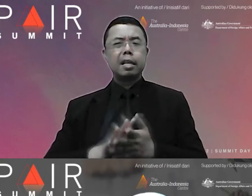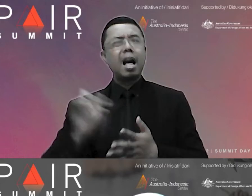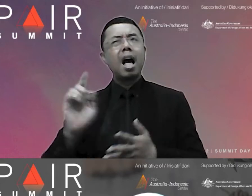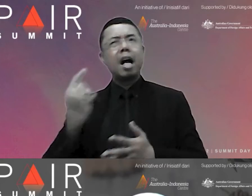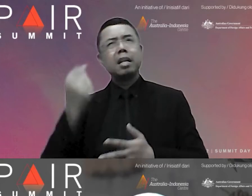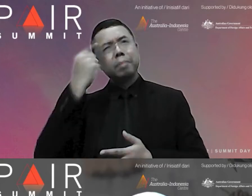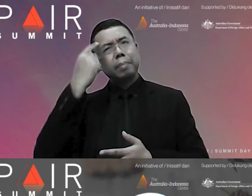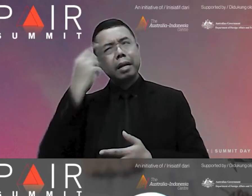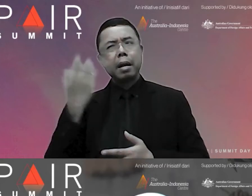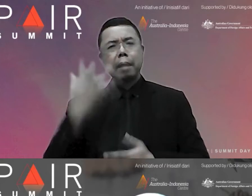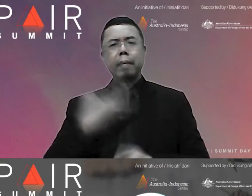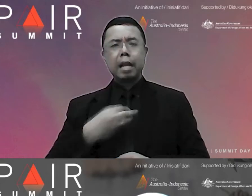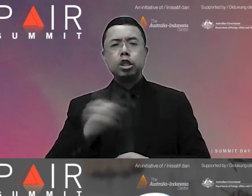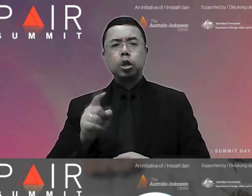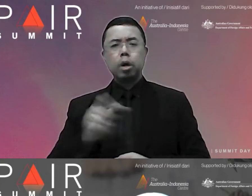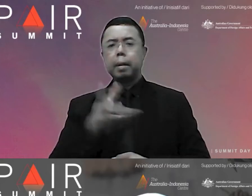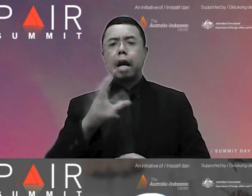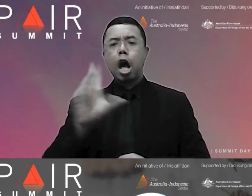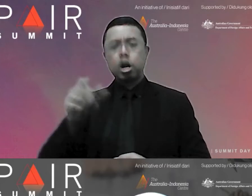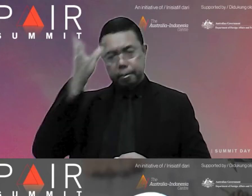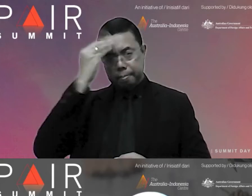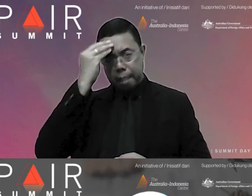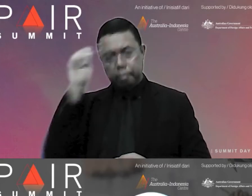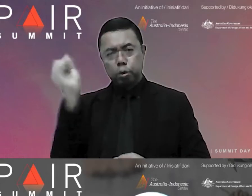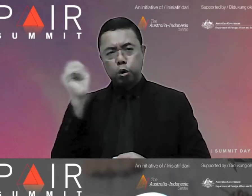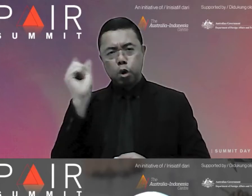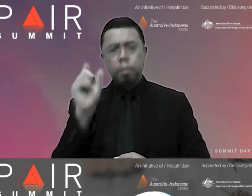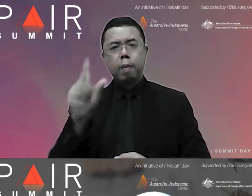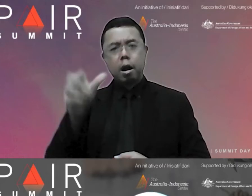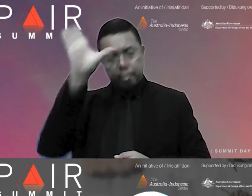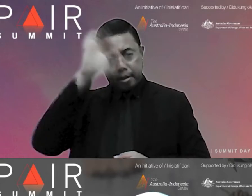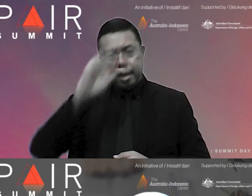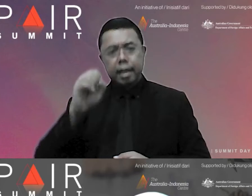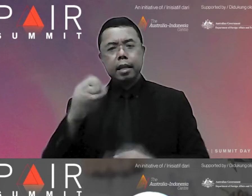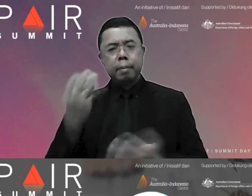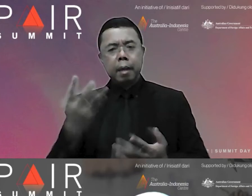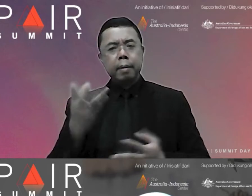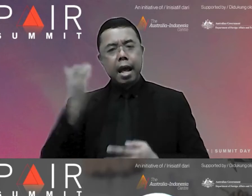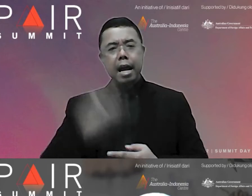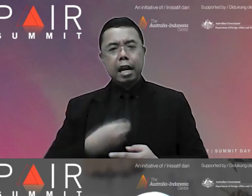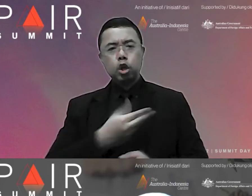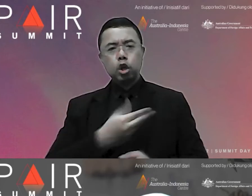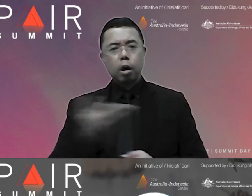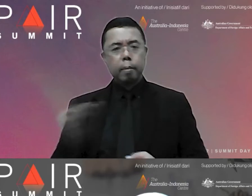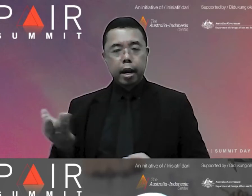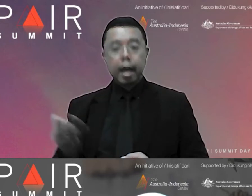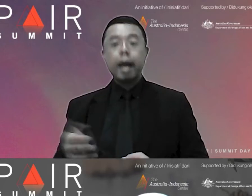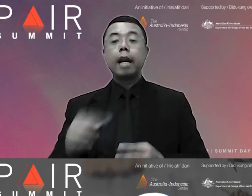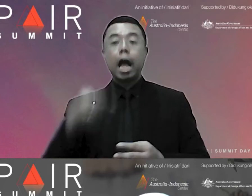generally the medical worker will high their guard. They put their guard very high if they work